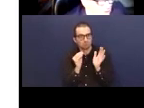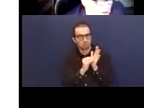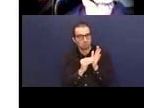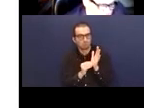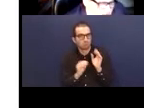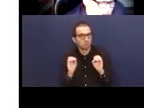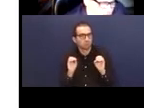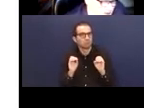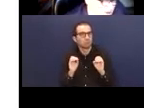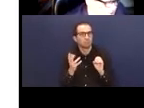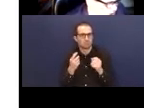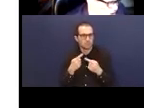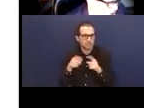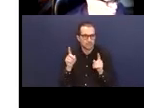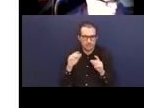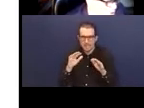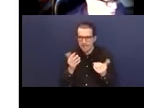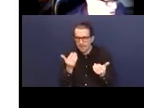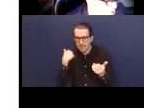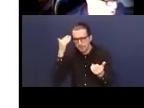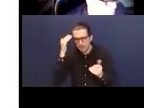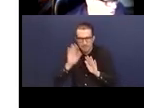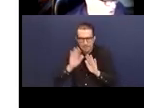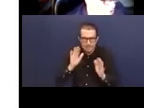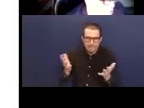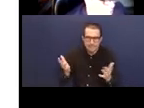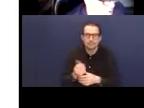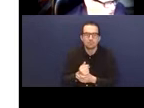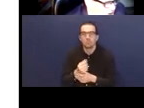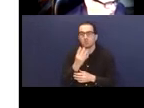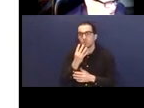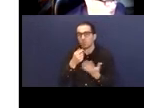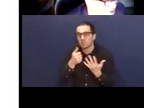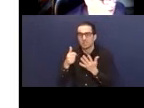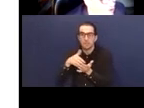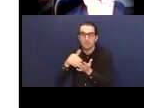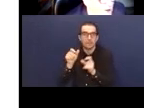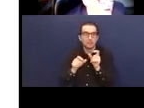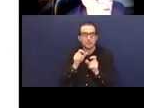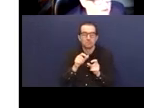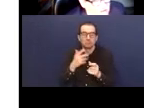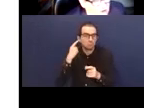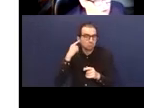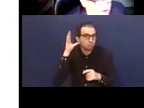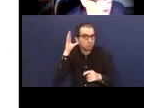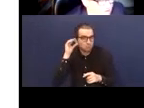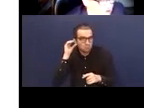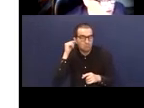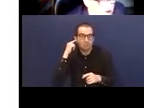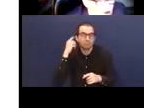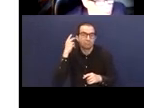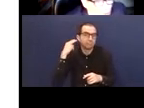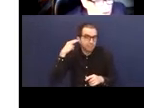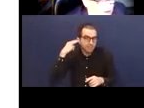75 million people, the same as the others, wheelchair users or potential wheelchair users. These figures remain at an evolutionary